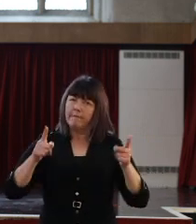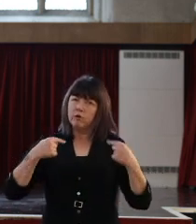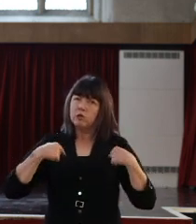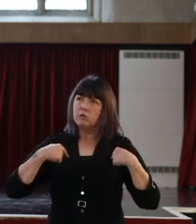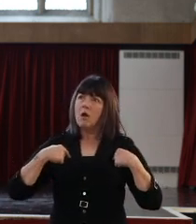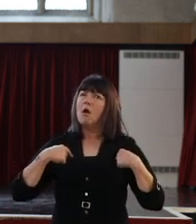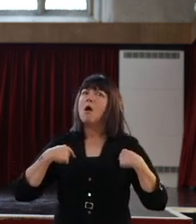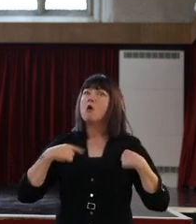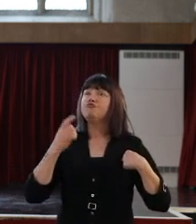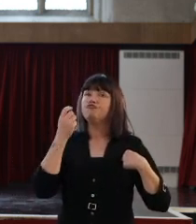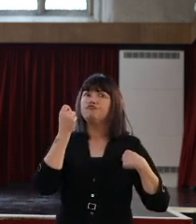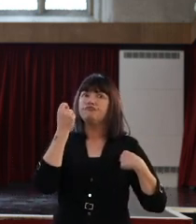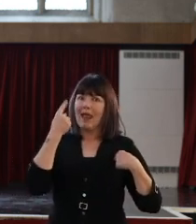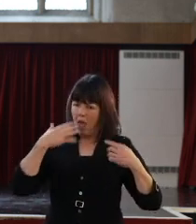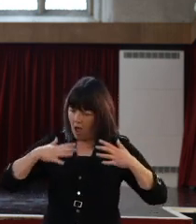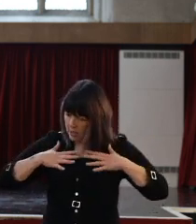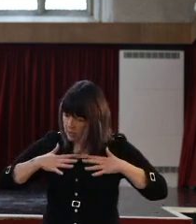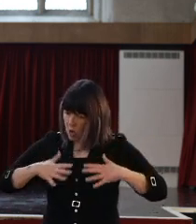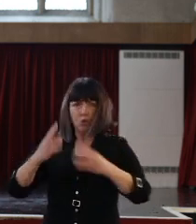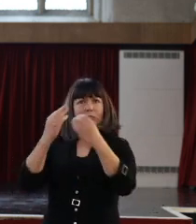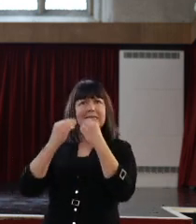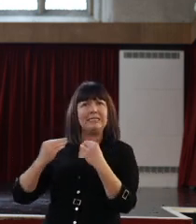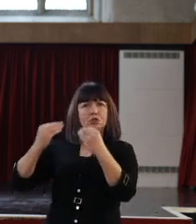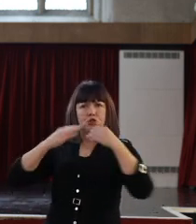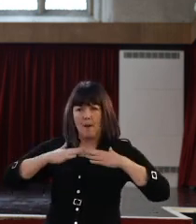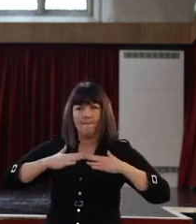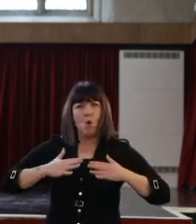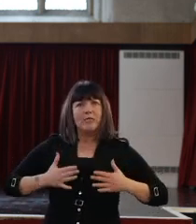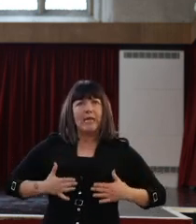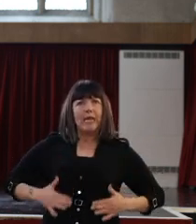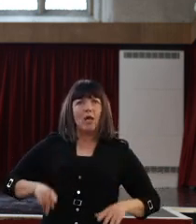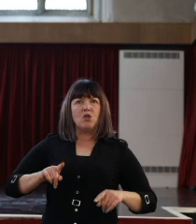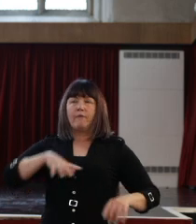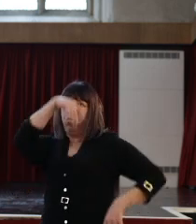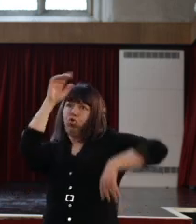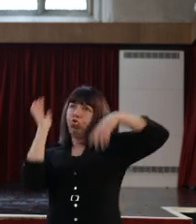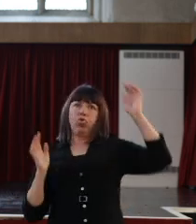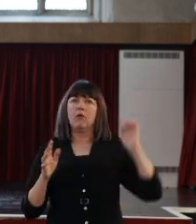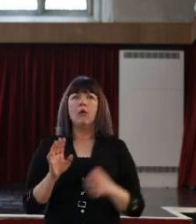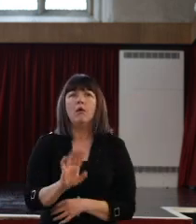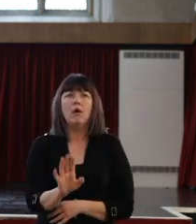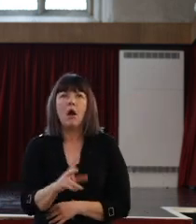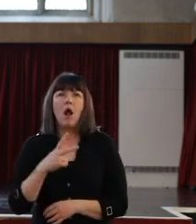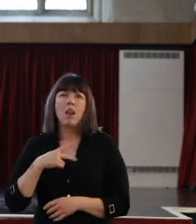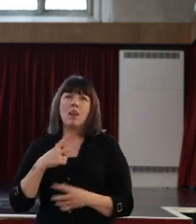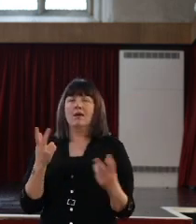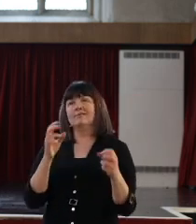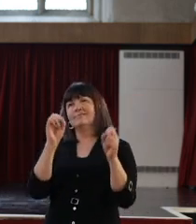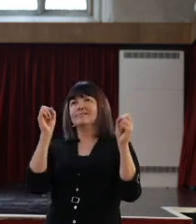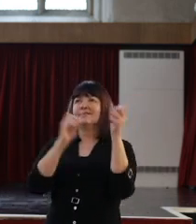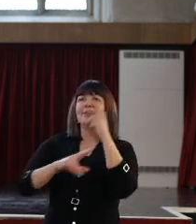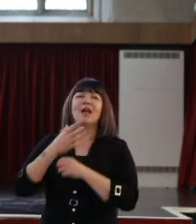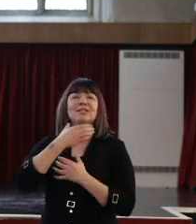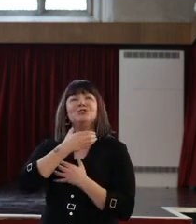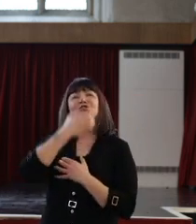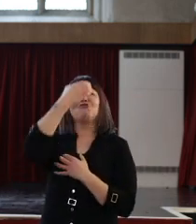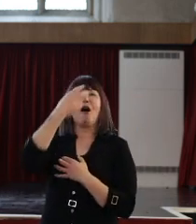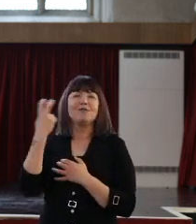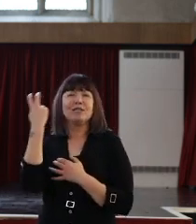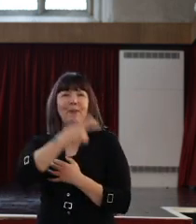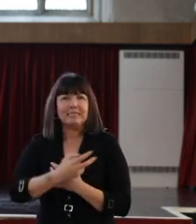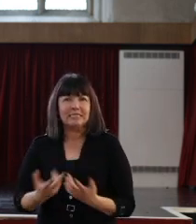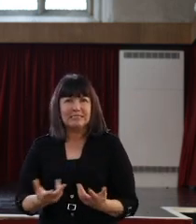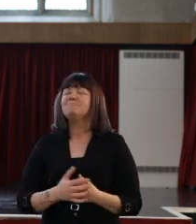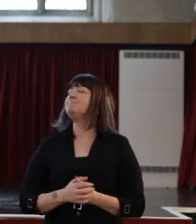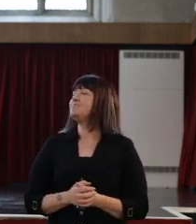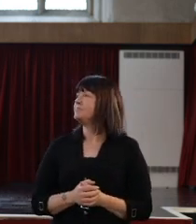discovered it could move with discipline and focus rather than flailing around like a pissed giraffe. Now, our teacher